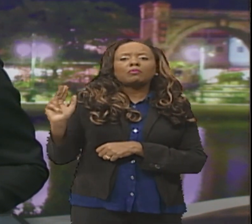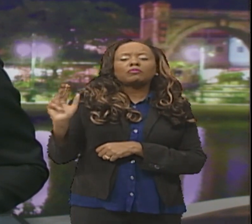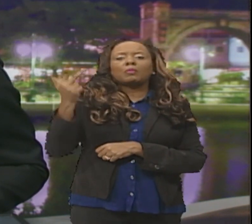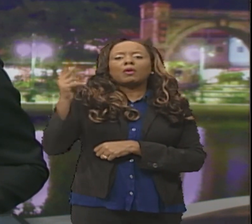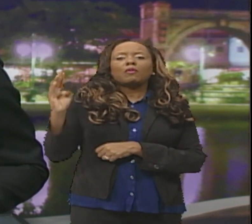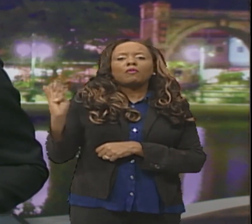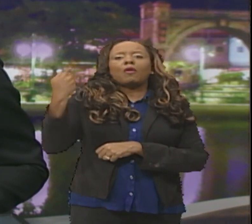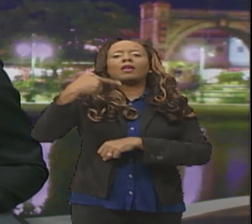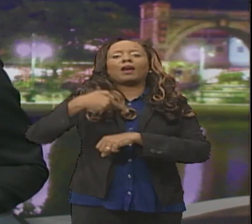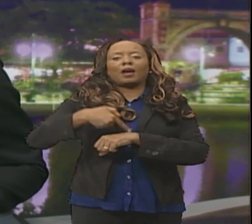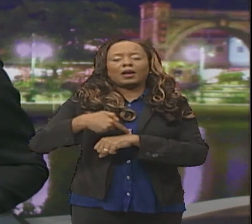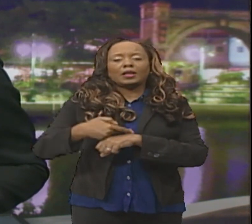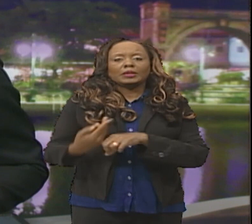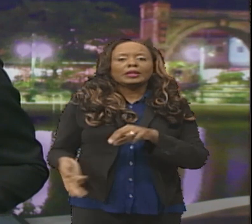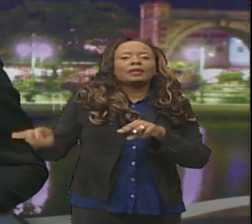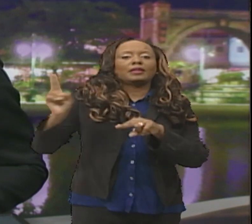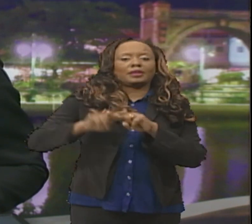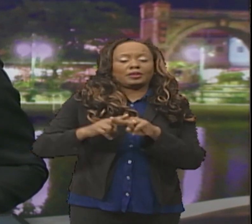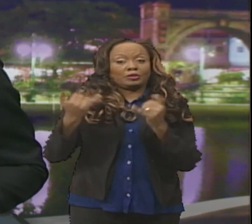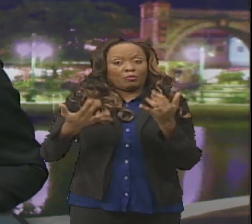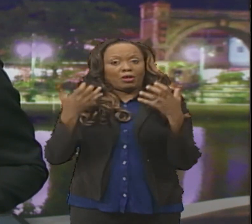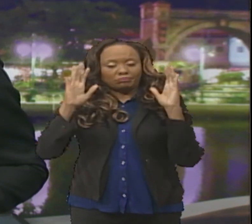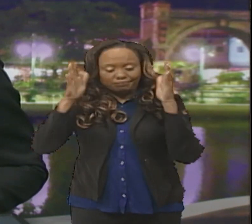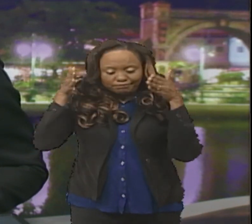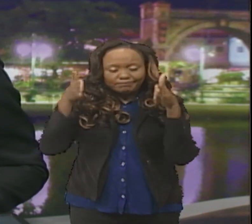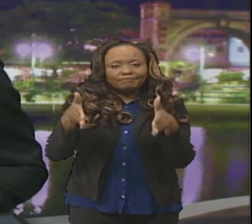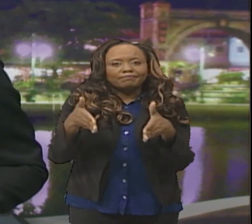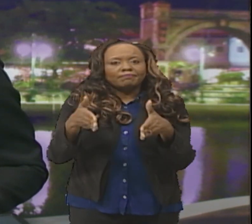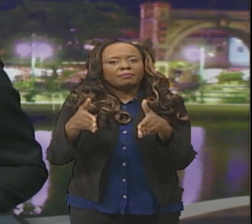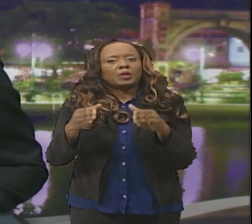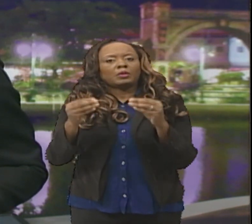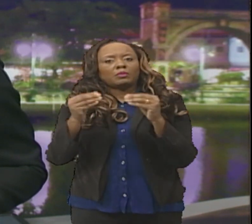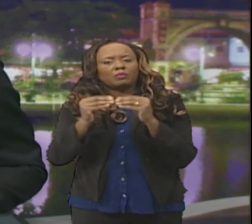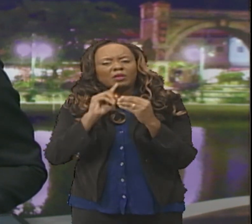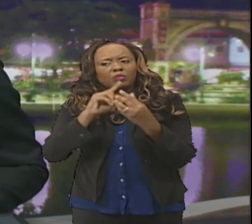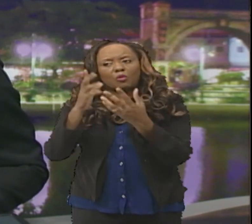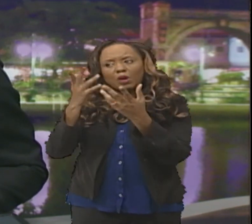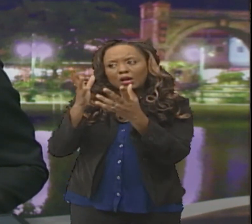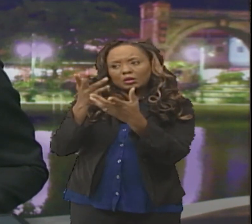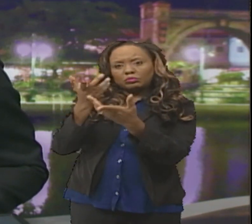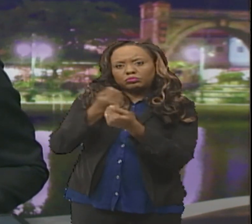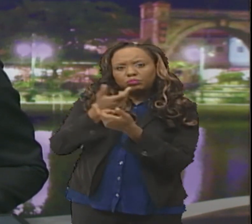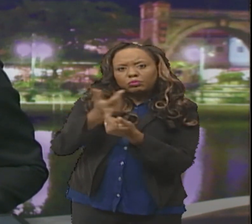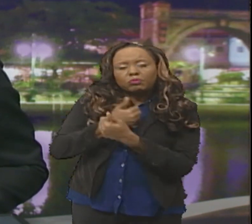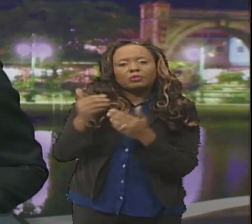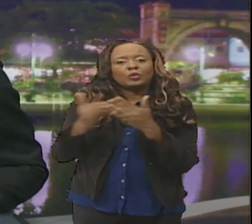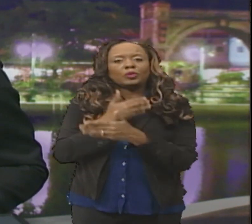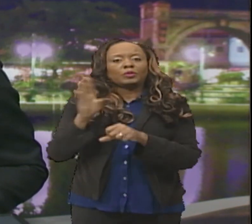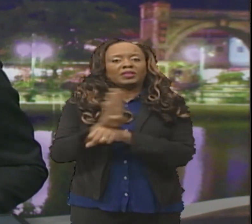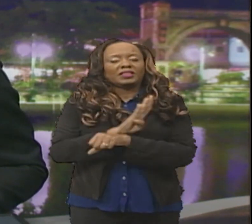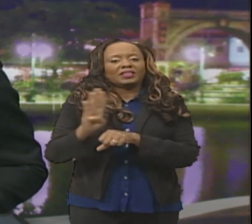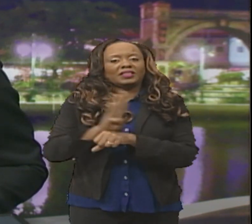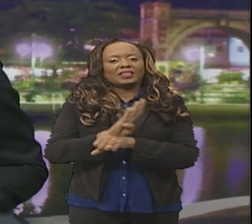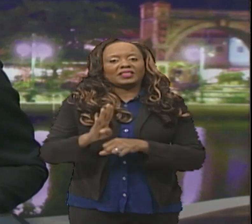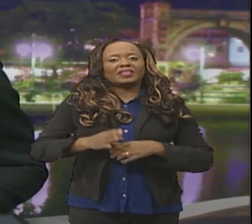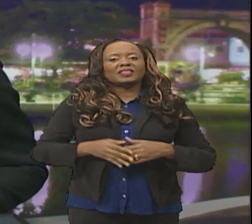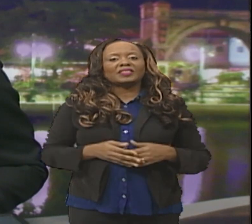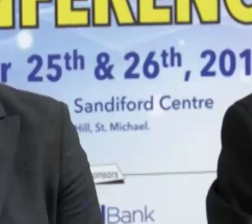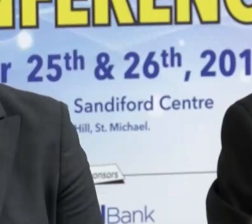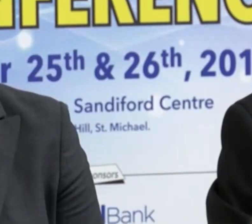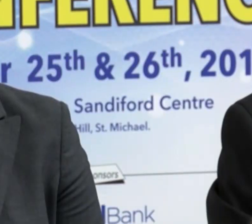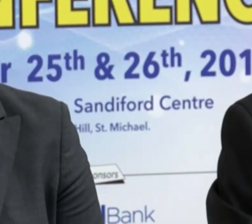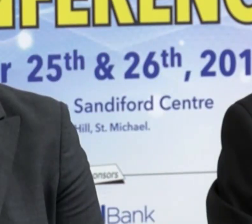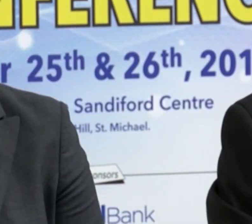their energy is now focused on enhancing and attracting new business. That's really